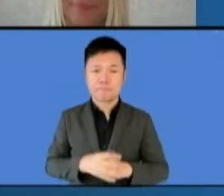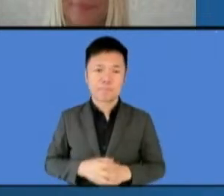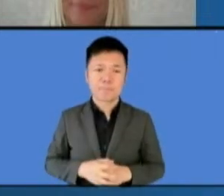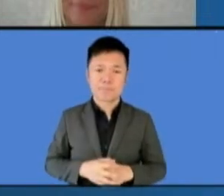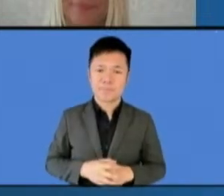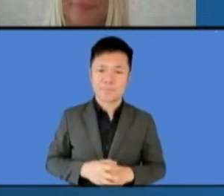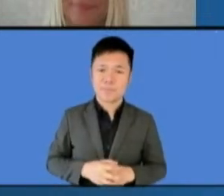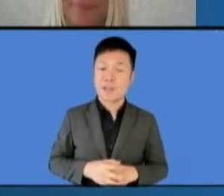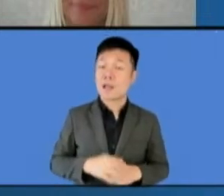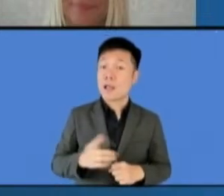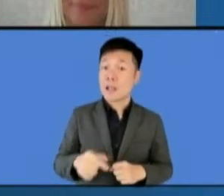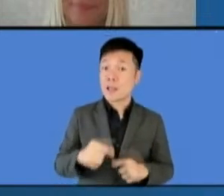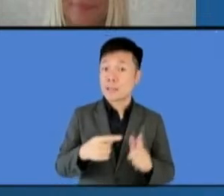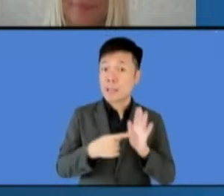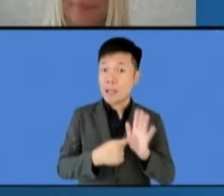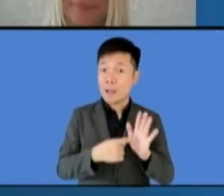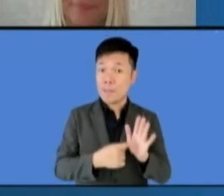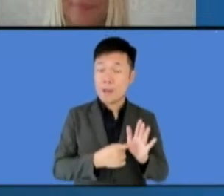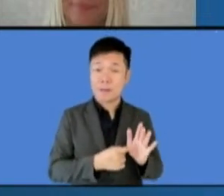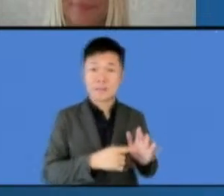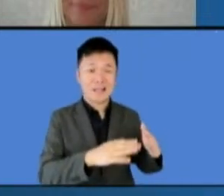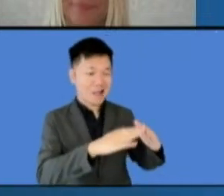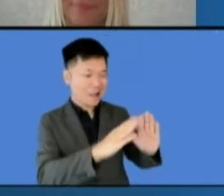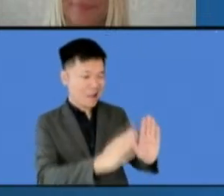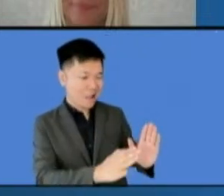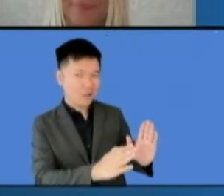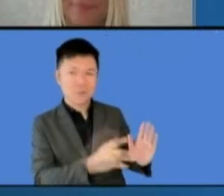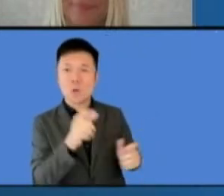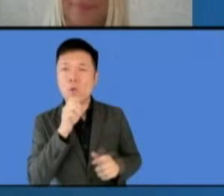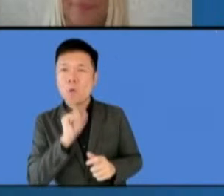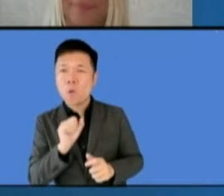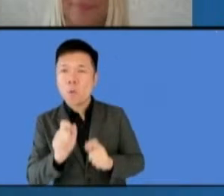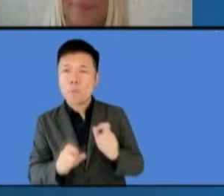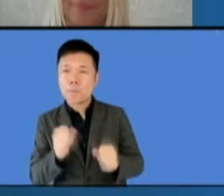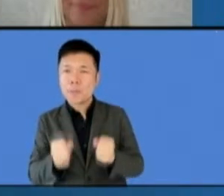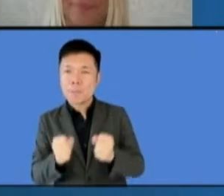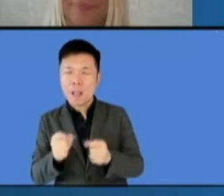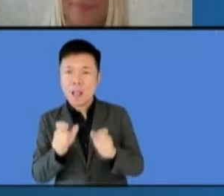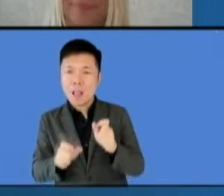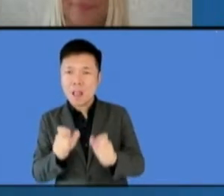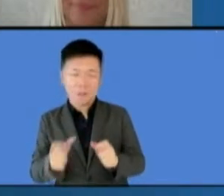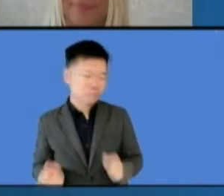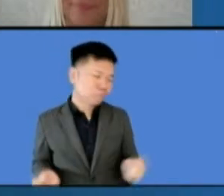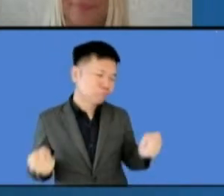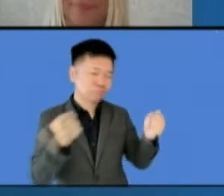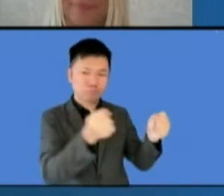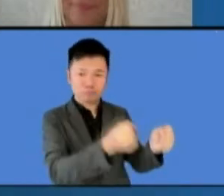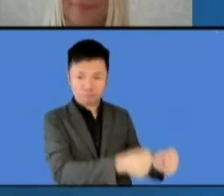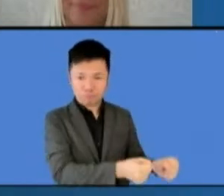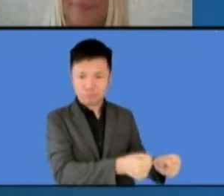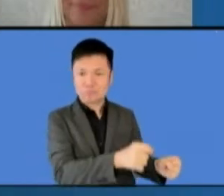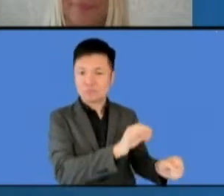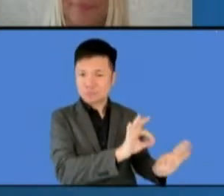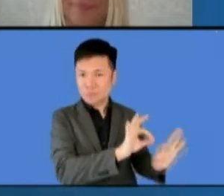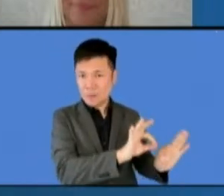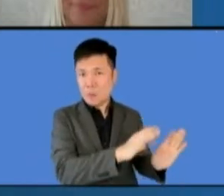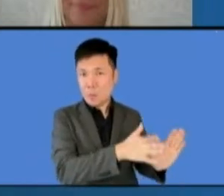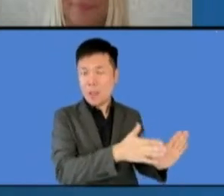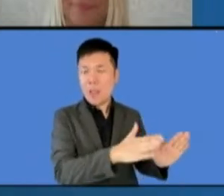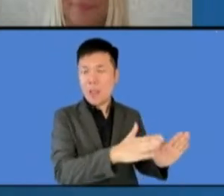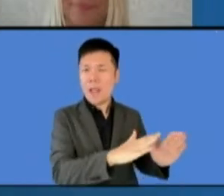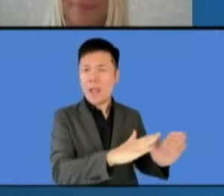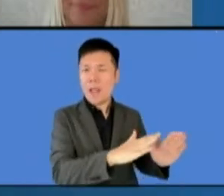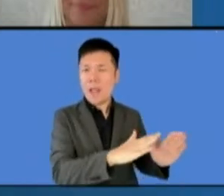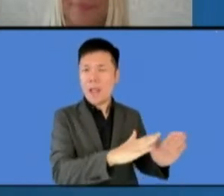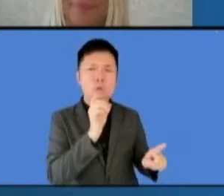Community-based home care, which is the care in place. Because in Thailand, we have a village health